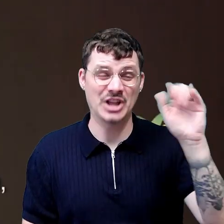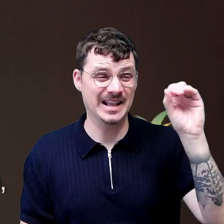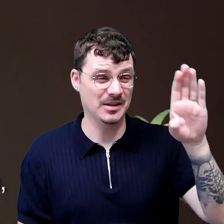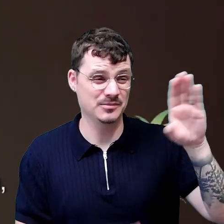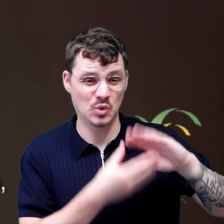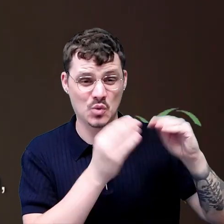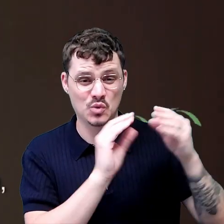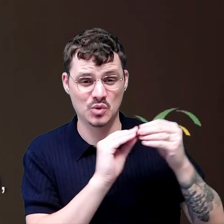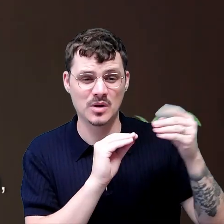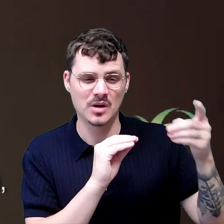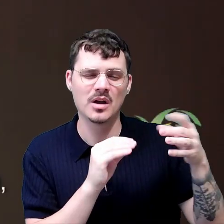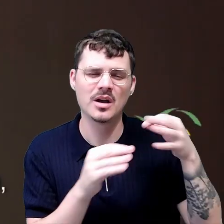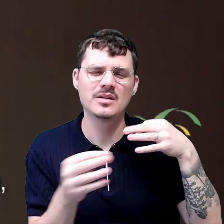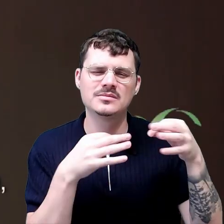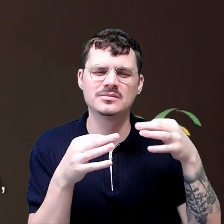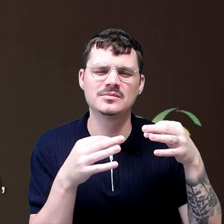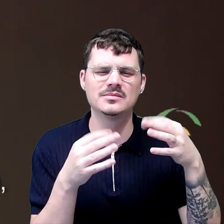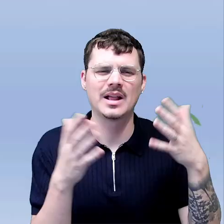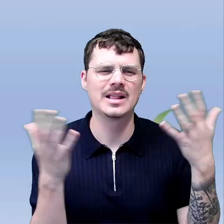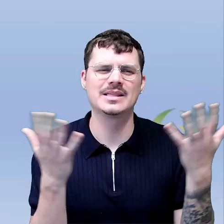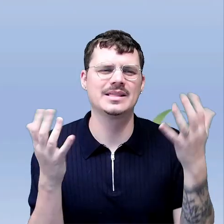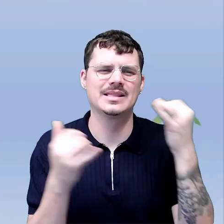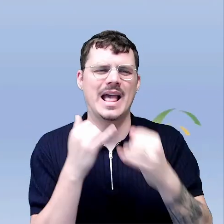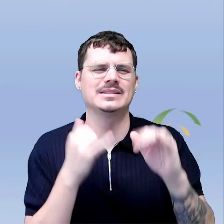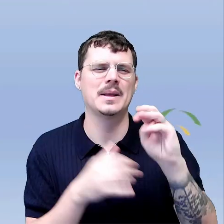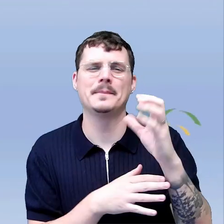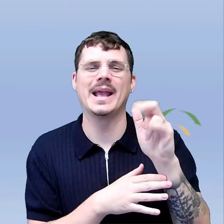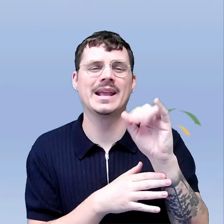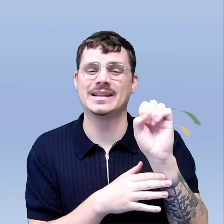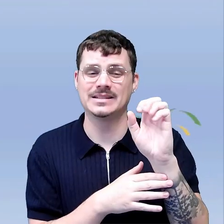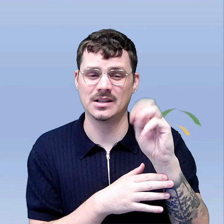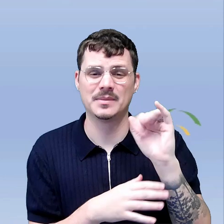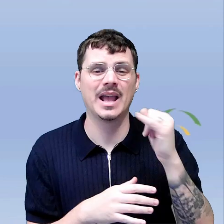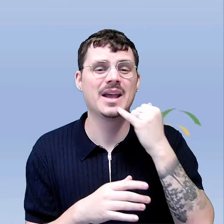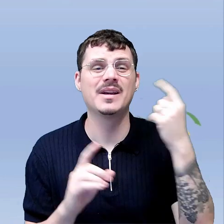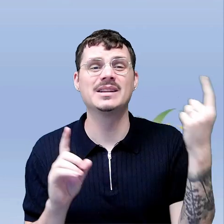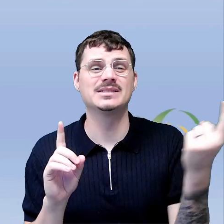Jacob illustrates the very last mechanism, which is that if